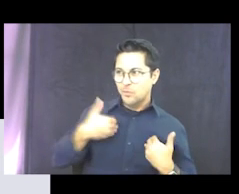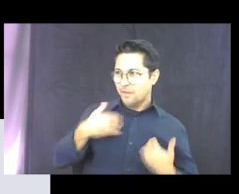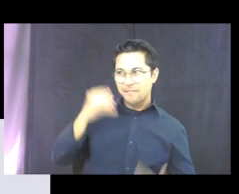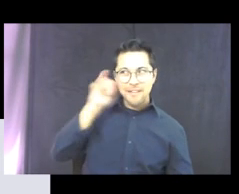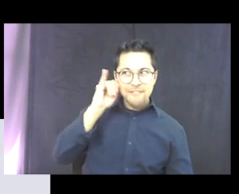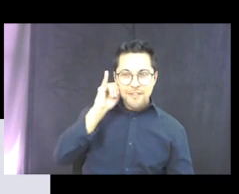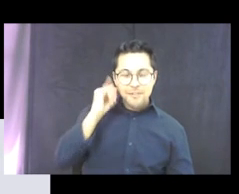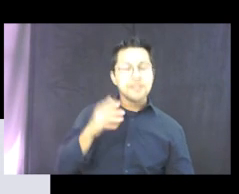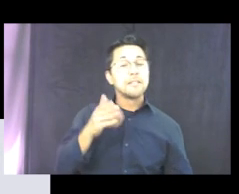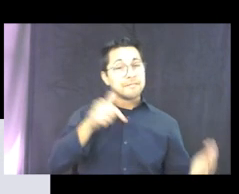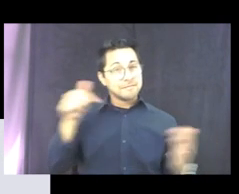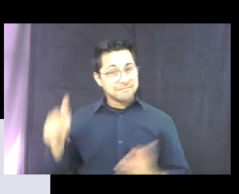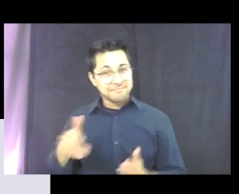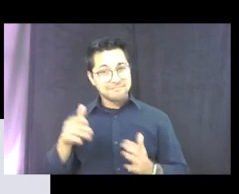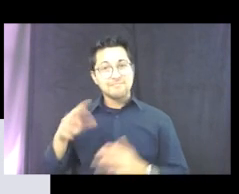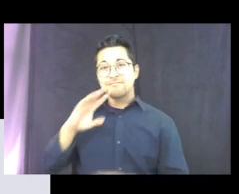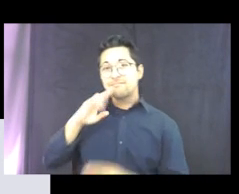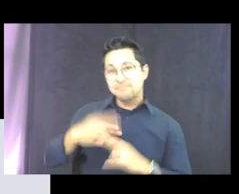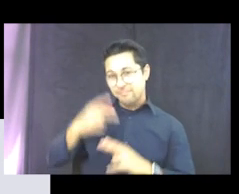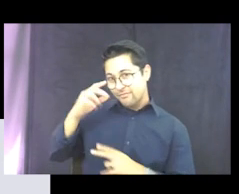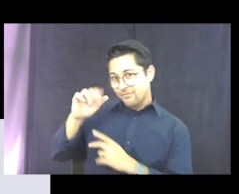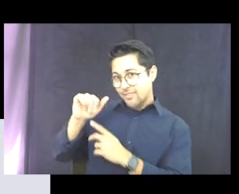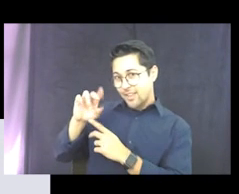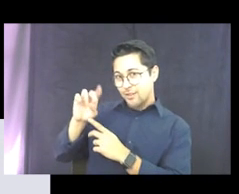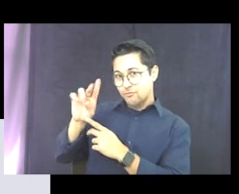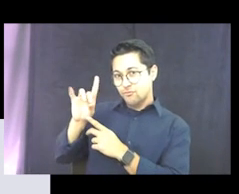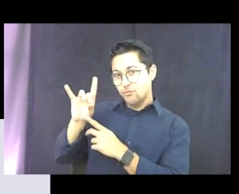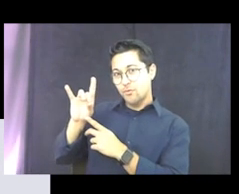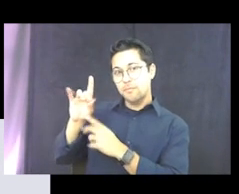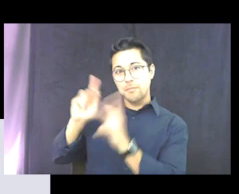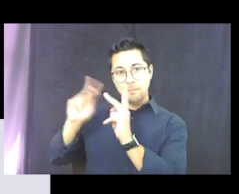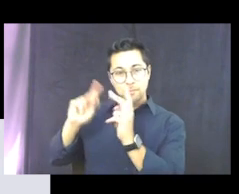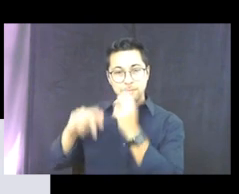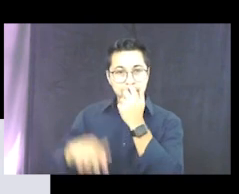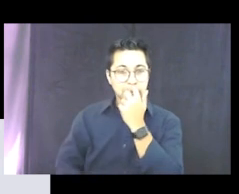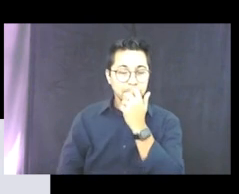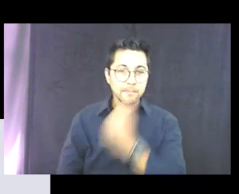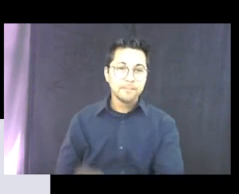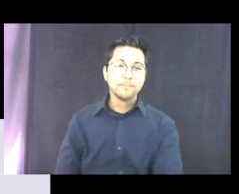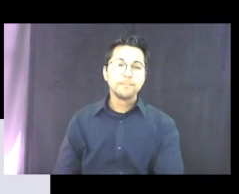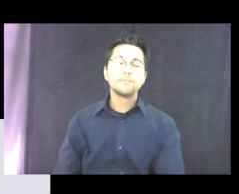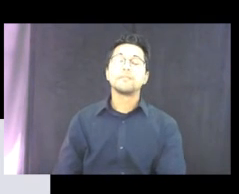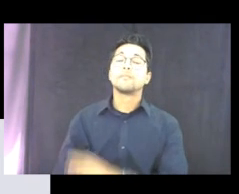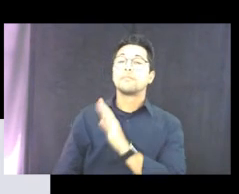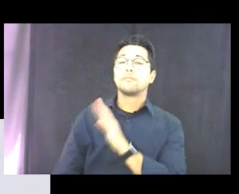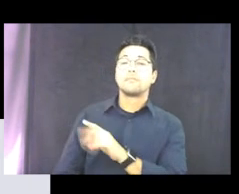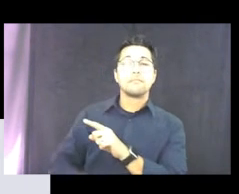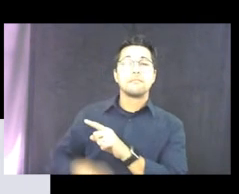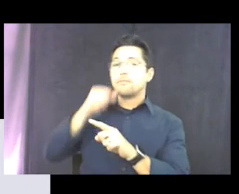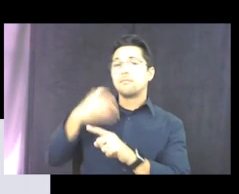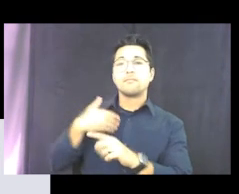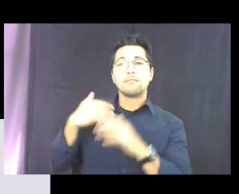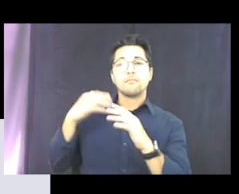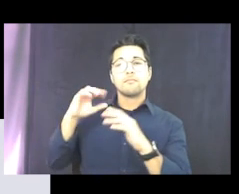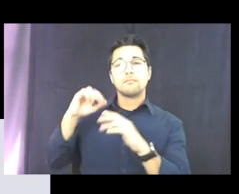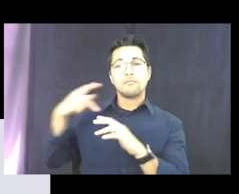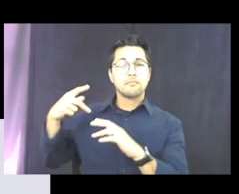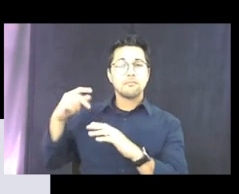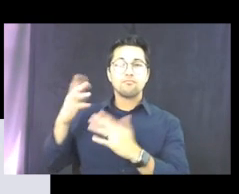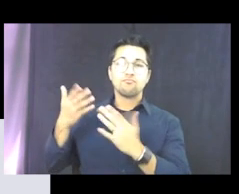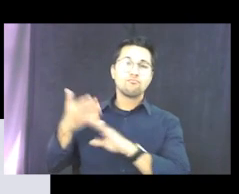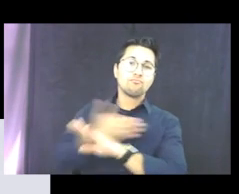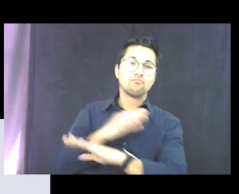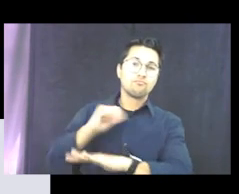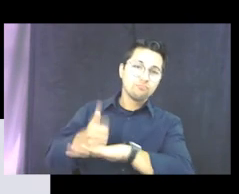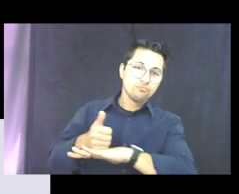Well, this next section is for Android users. While Android does not have an application pre-installed